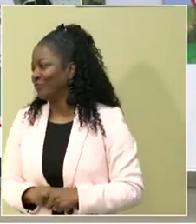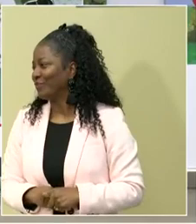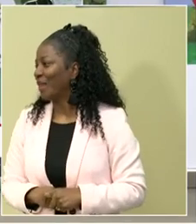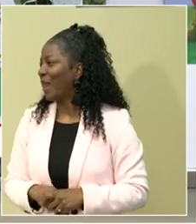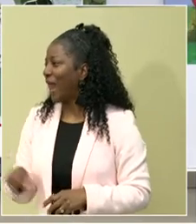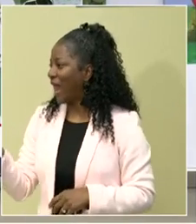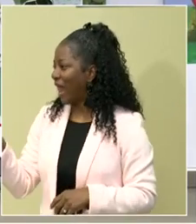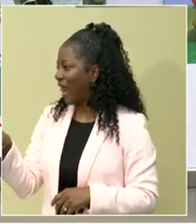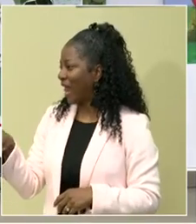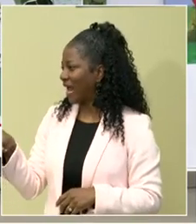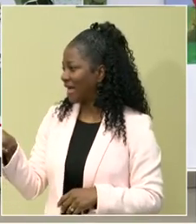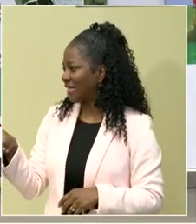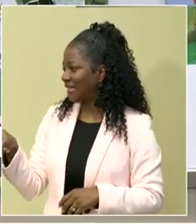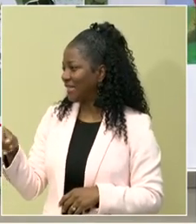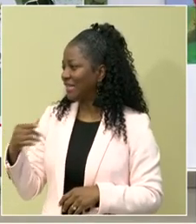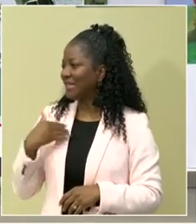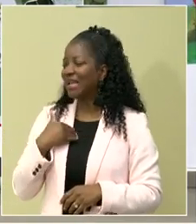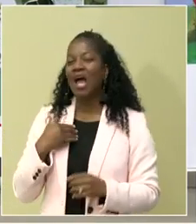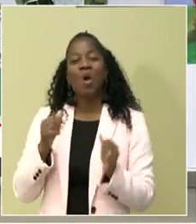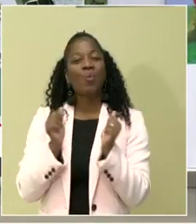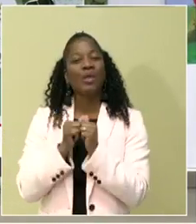ma'am.